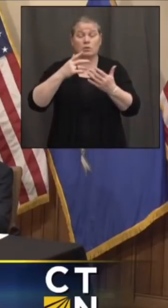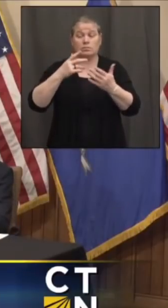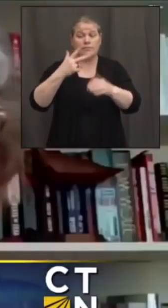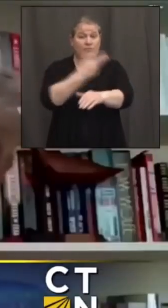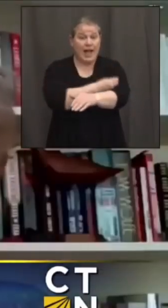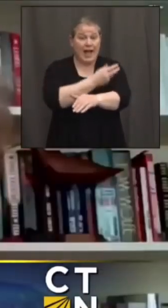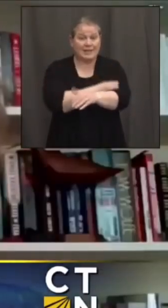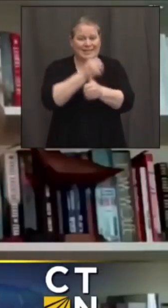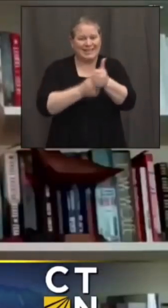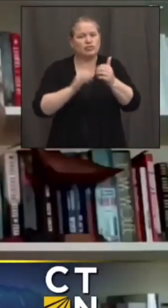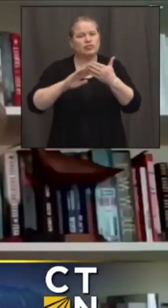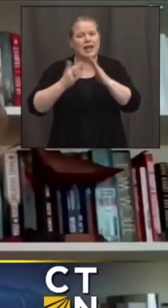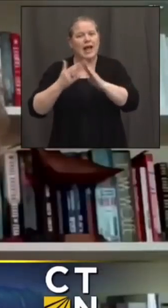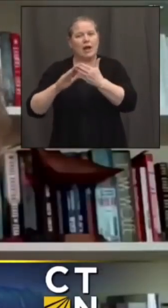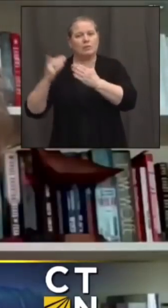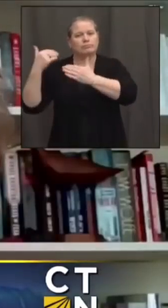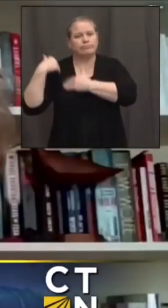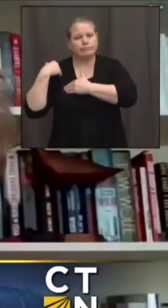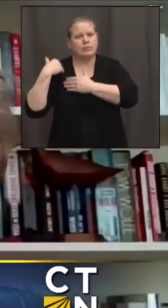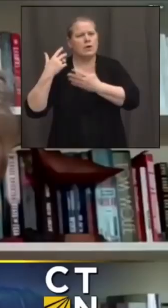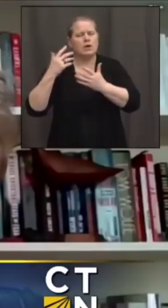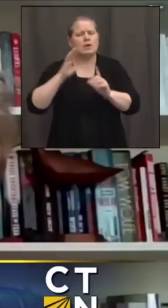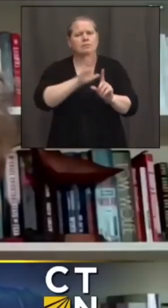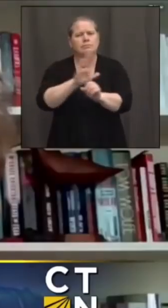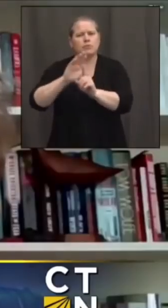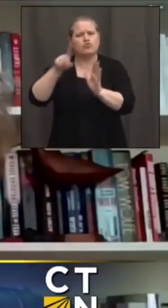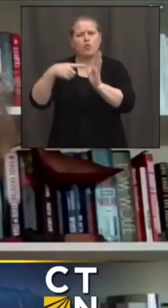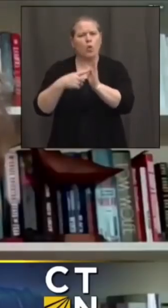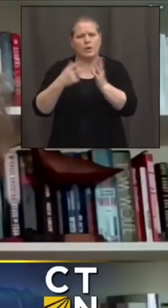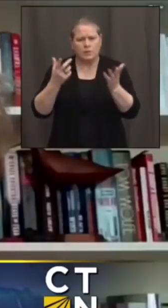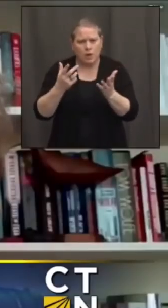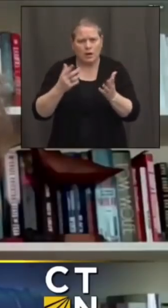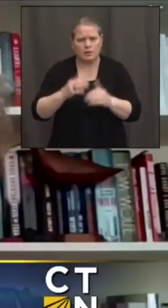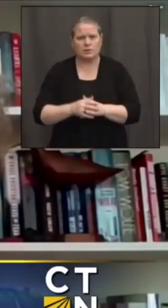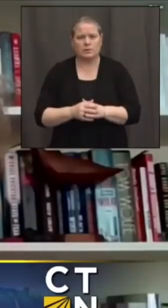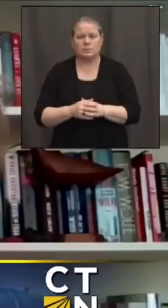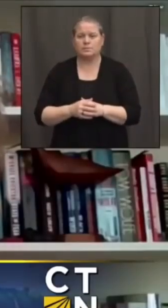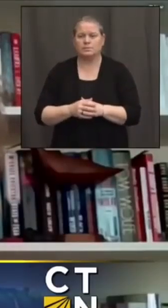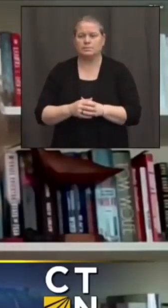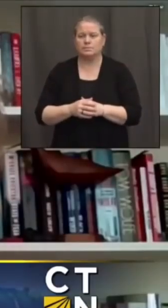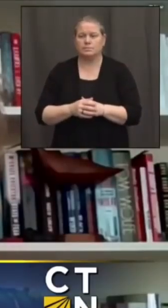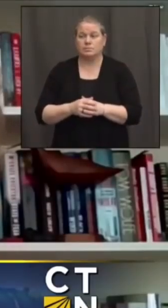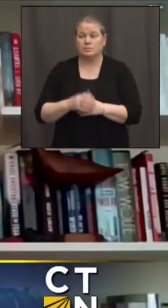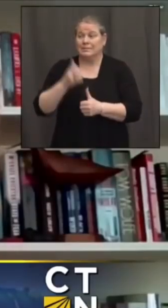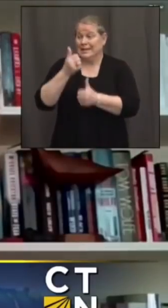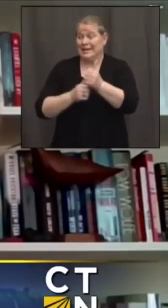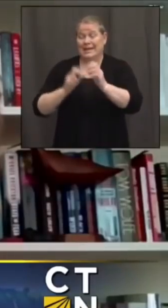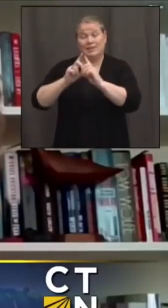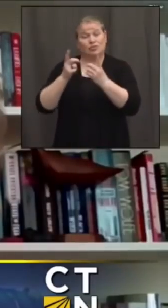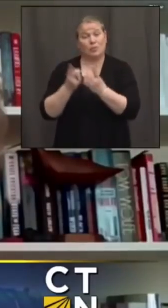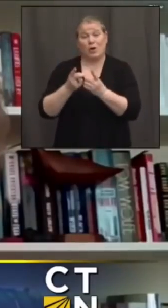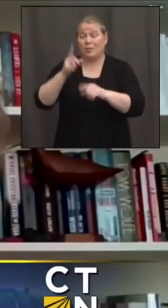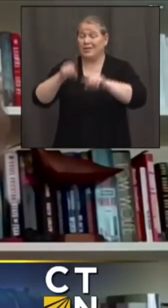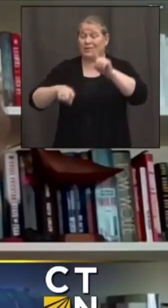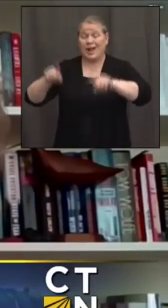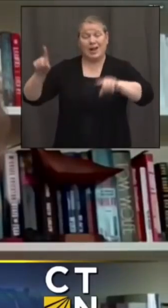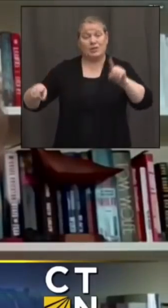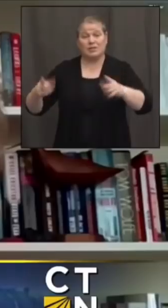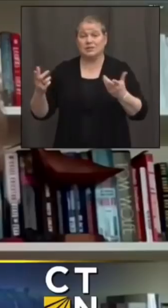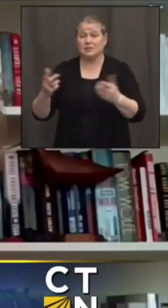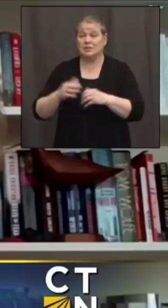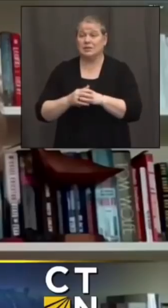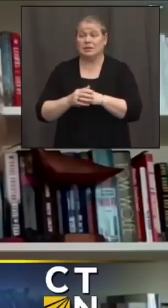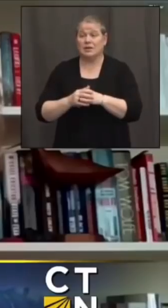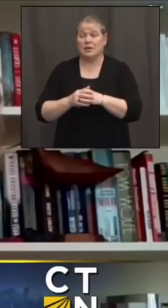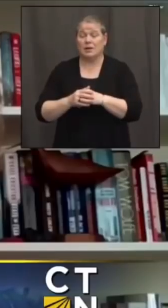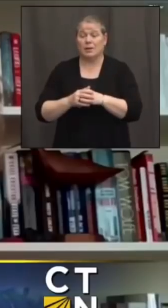Well, I would say that it varies from department to department. And not every department has wanted,